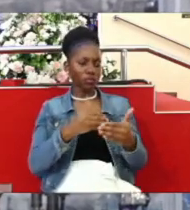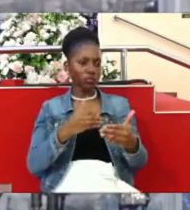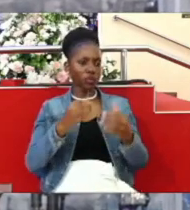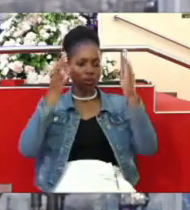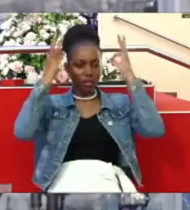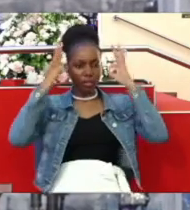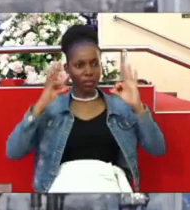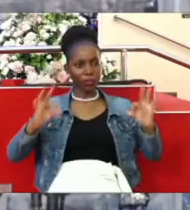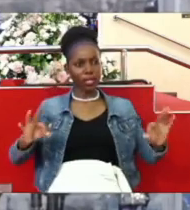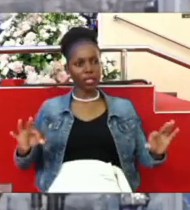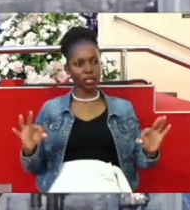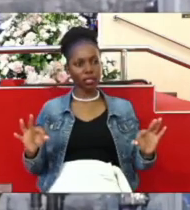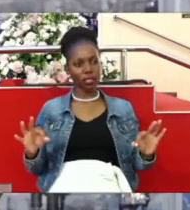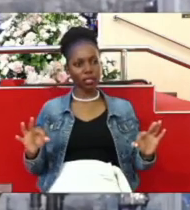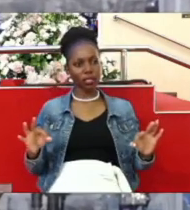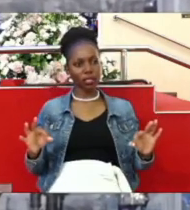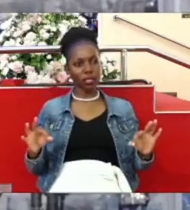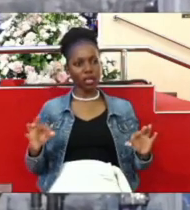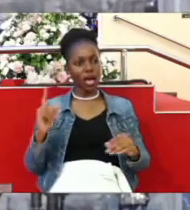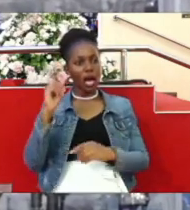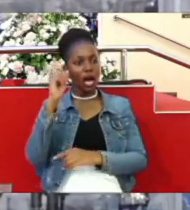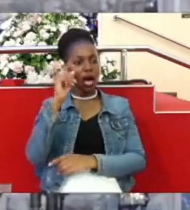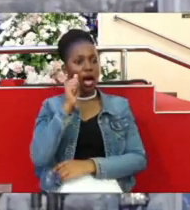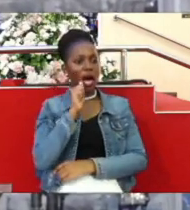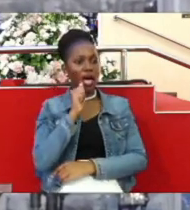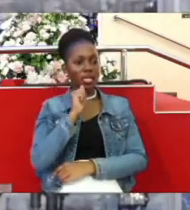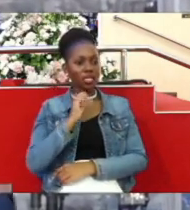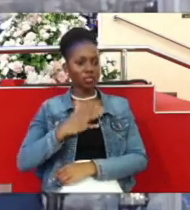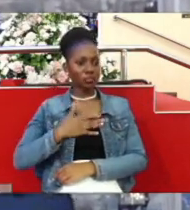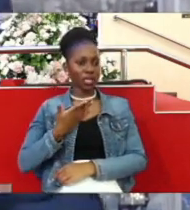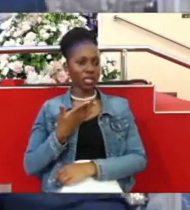she got a heart attack.